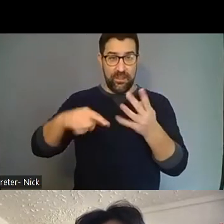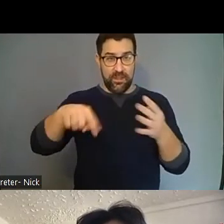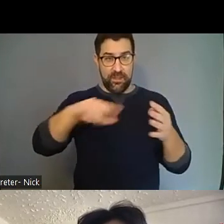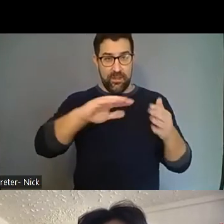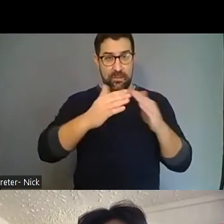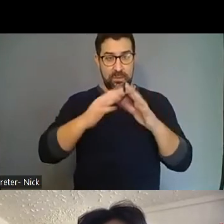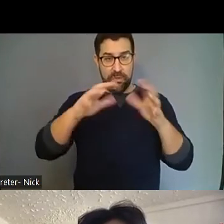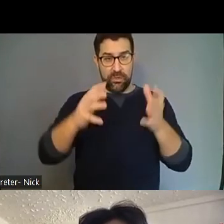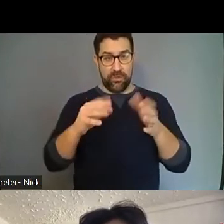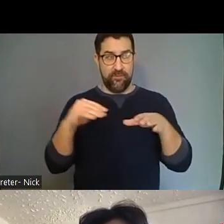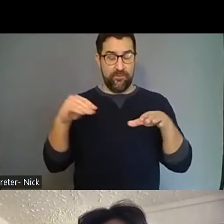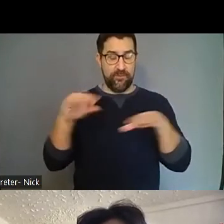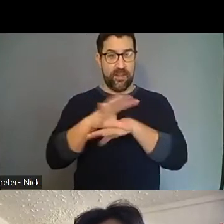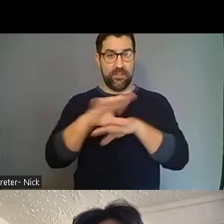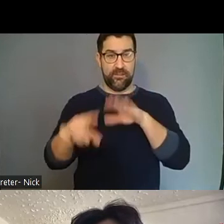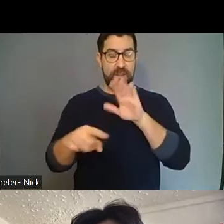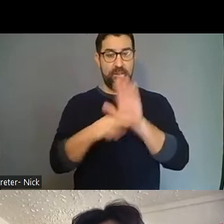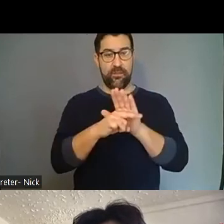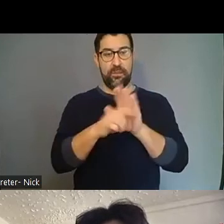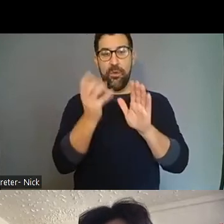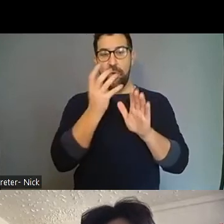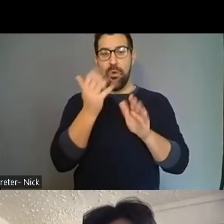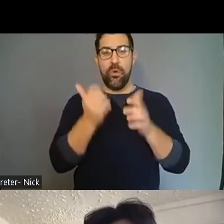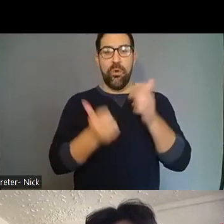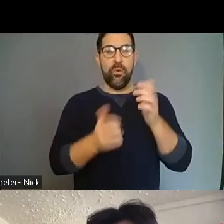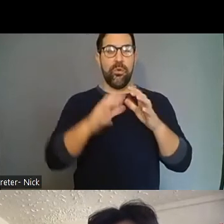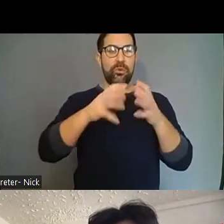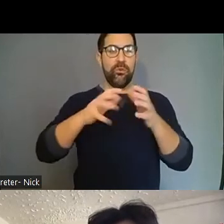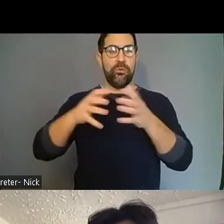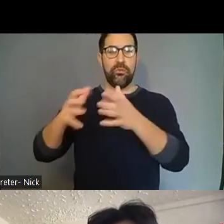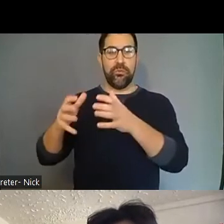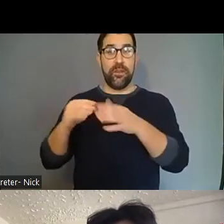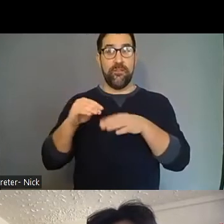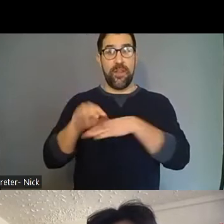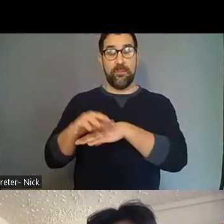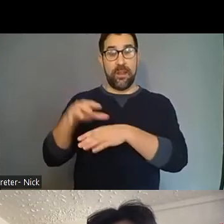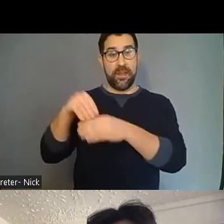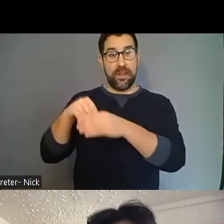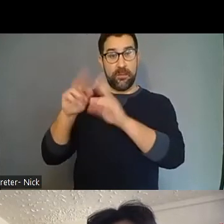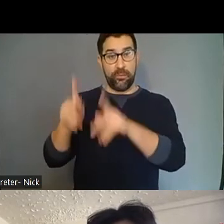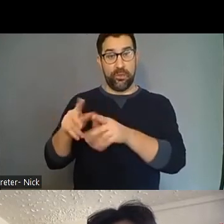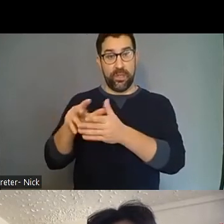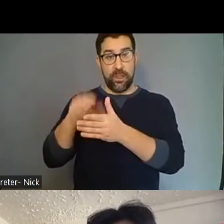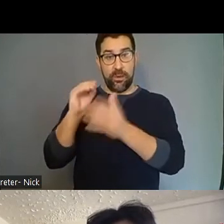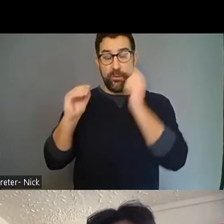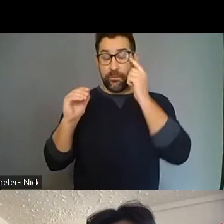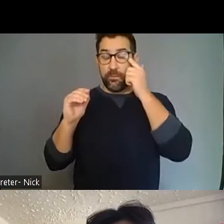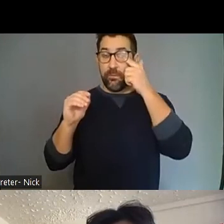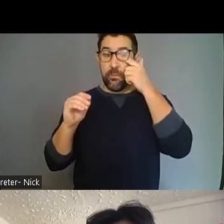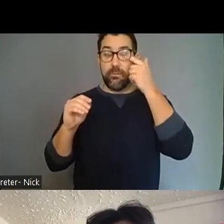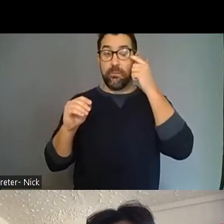we're also looking at which communities are most affected by in-person learning, it's also students of